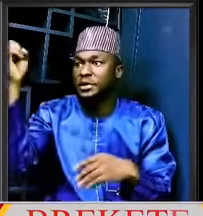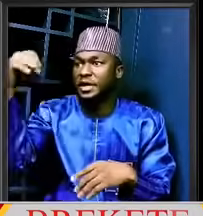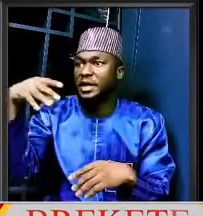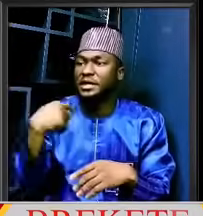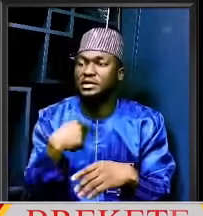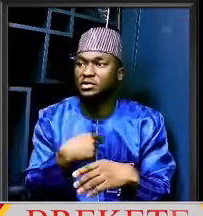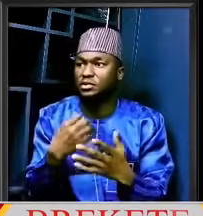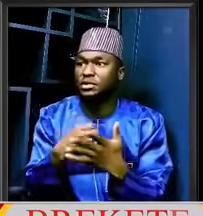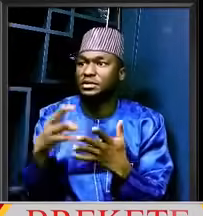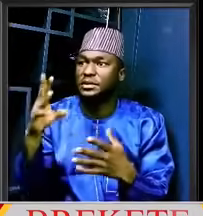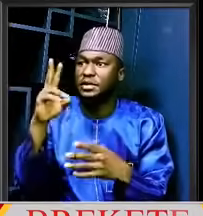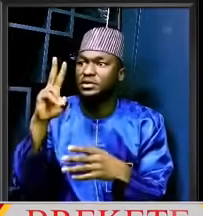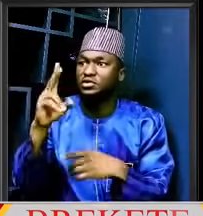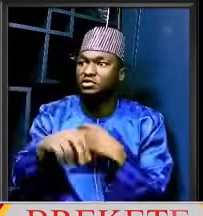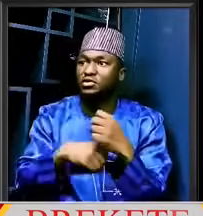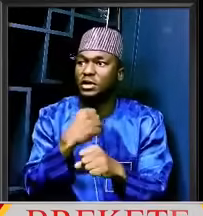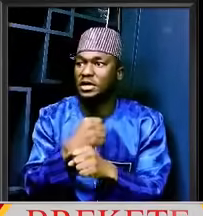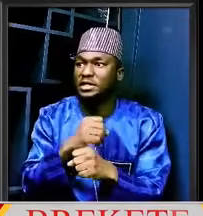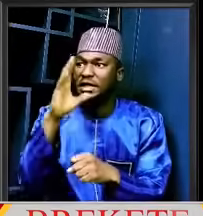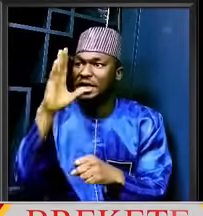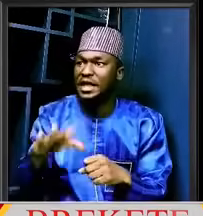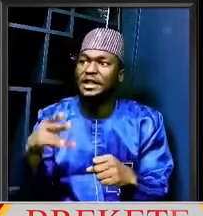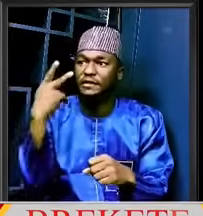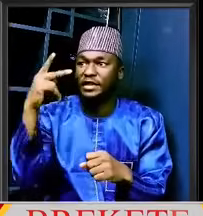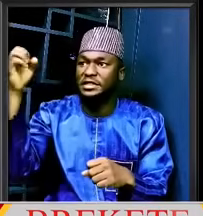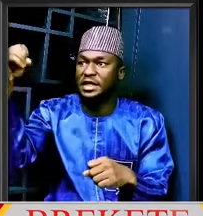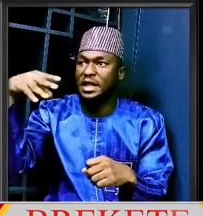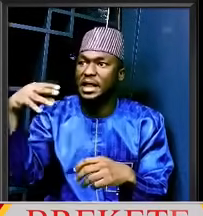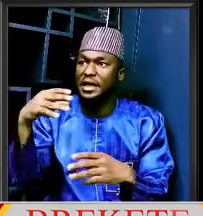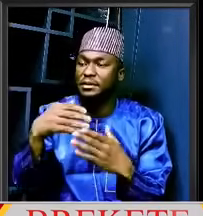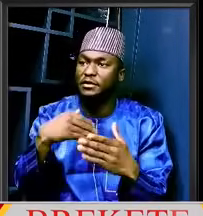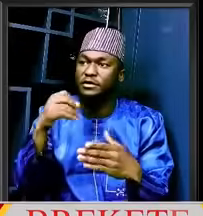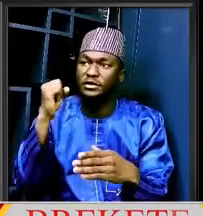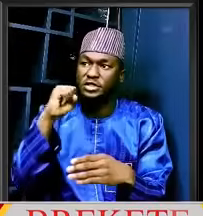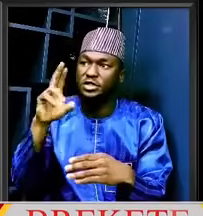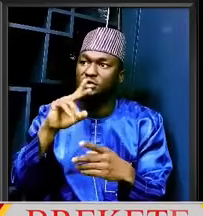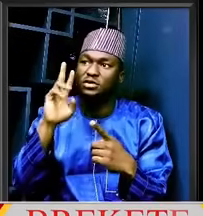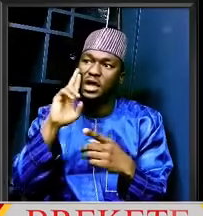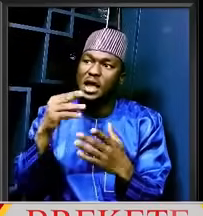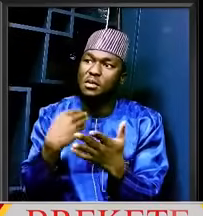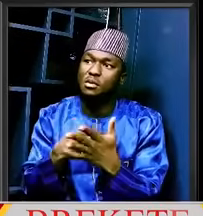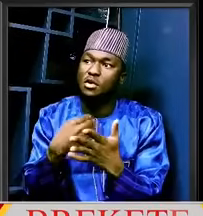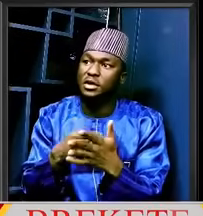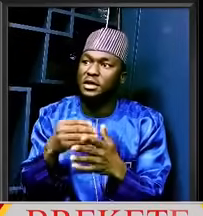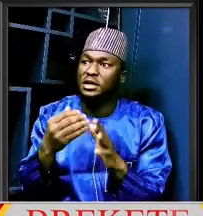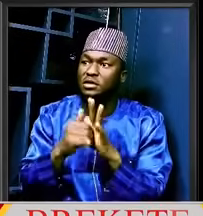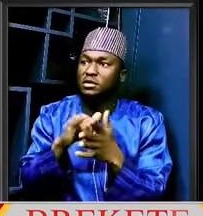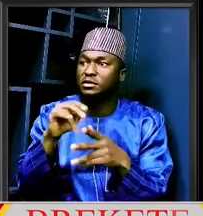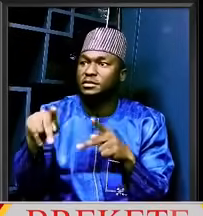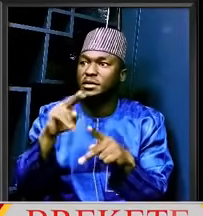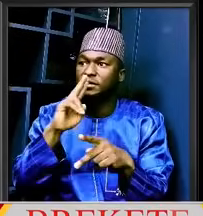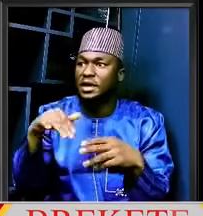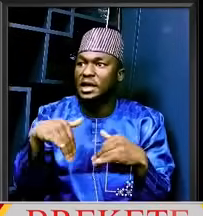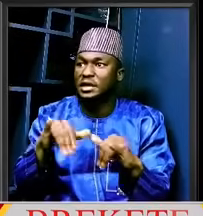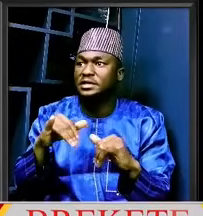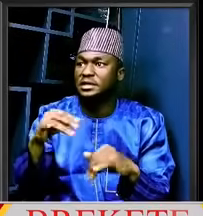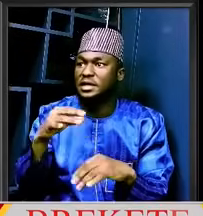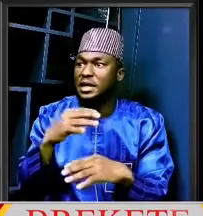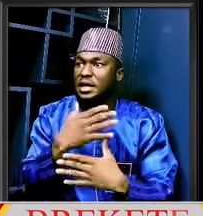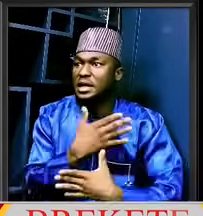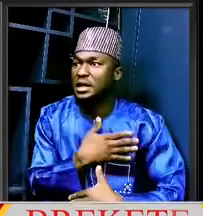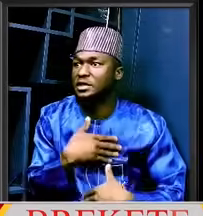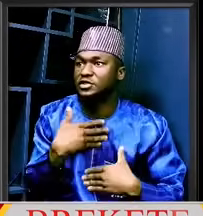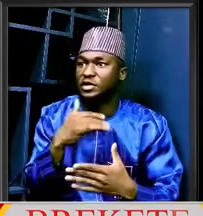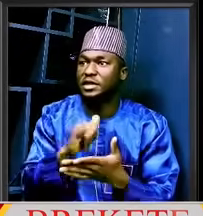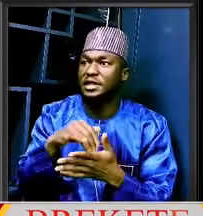light. Light. That place has never seen light before. She's the one that brought light. Those people are still enjoying that light. Now I'm speaking